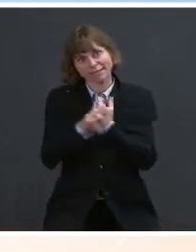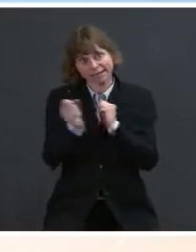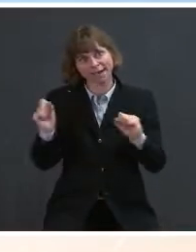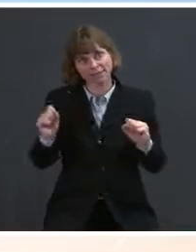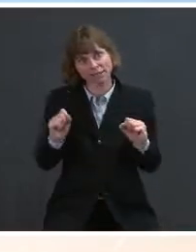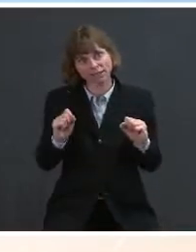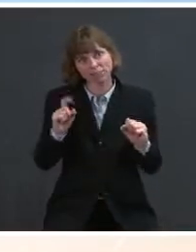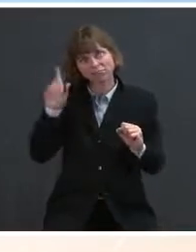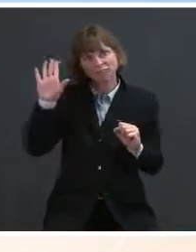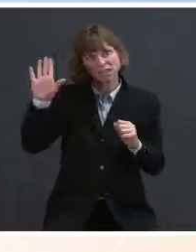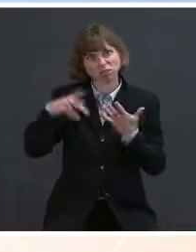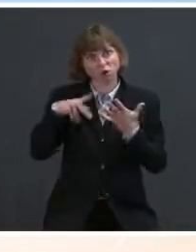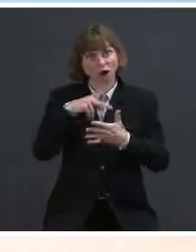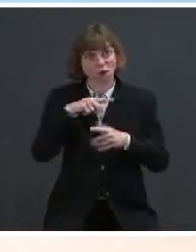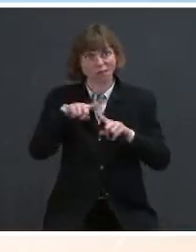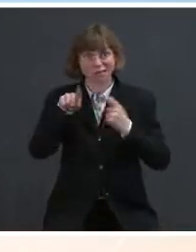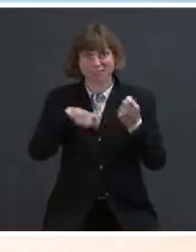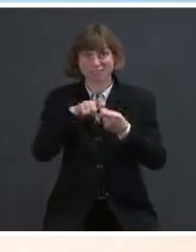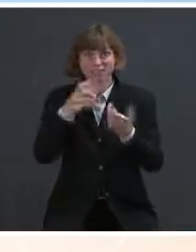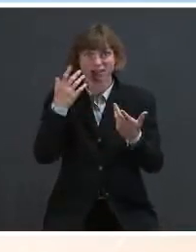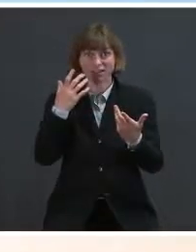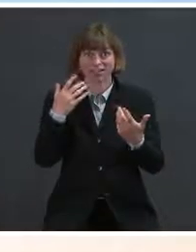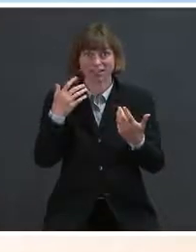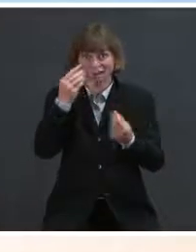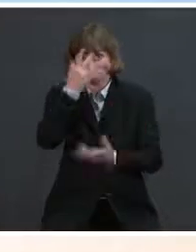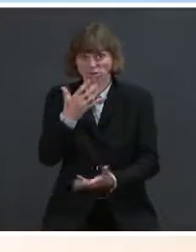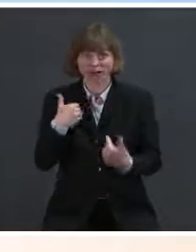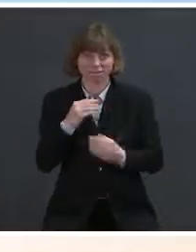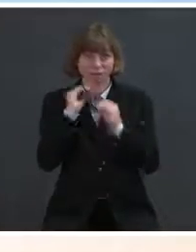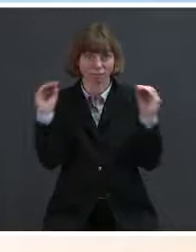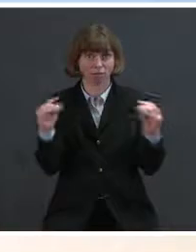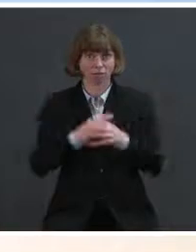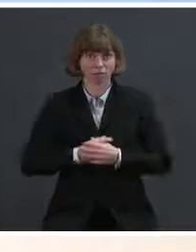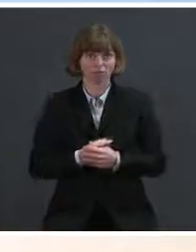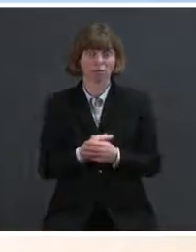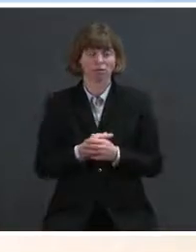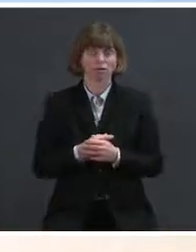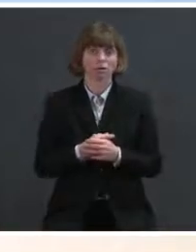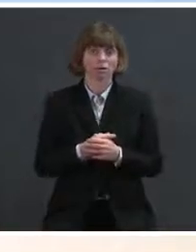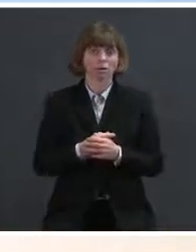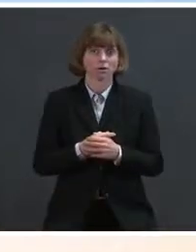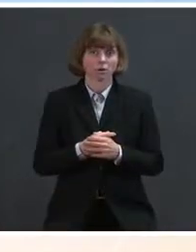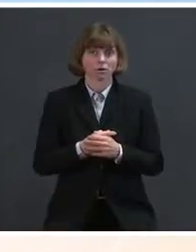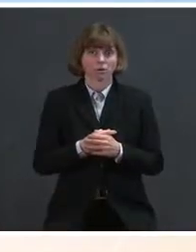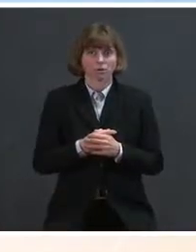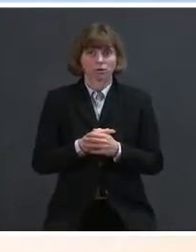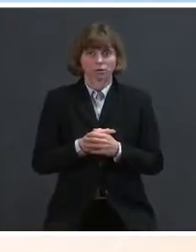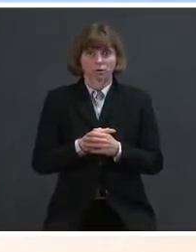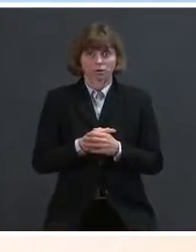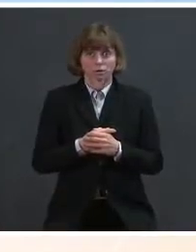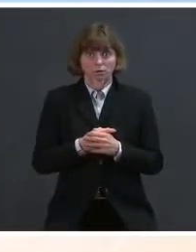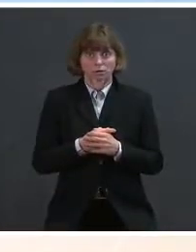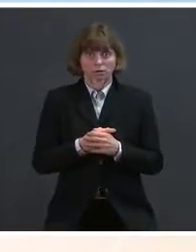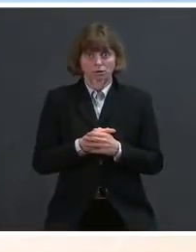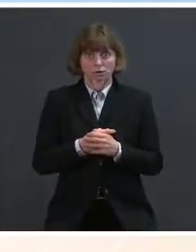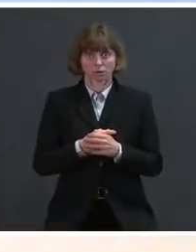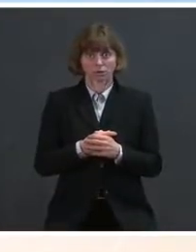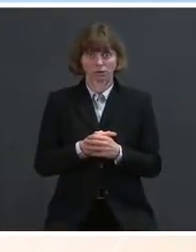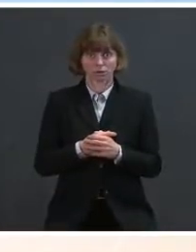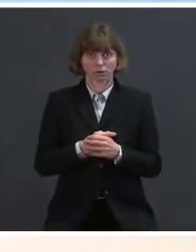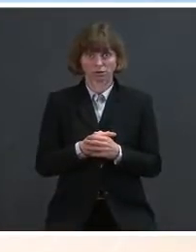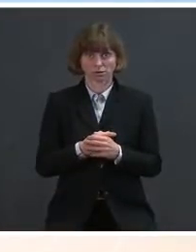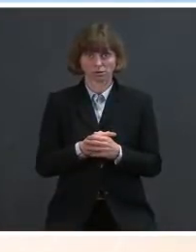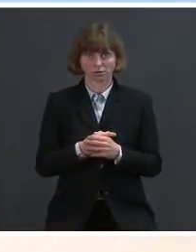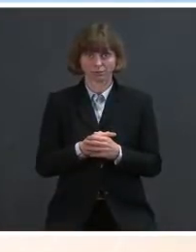I don't have any specific outreach to read out to you. Go ahead in the back. Thanks. I have another question about state aid under the American Rescue